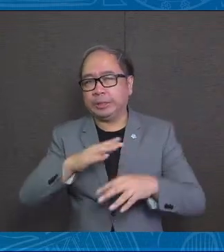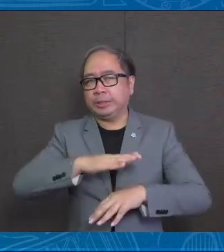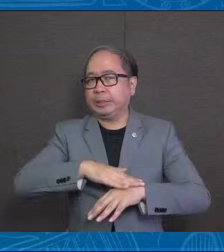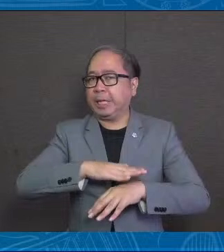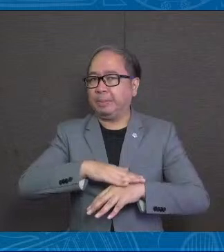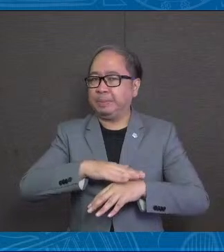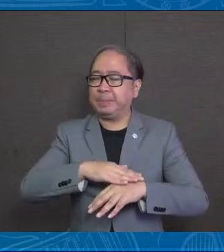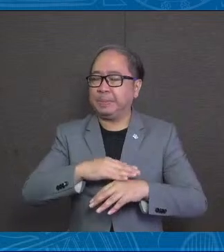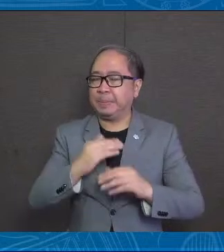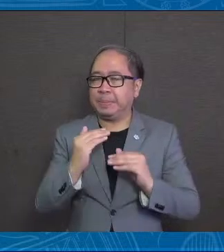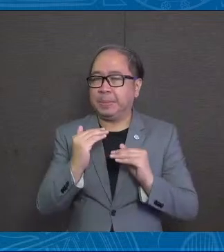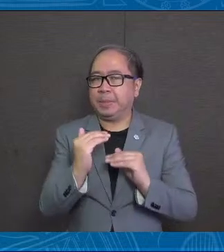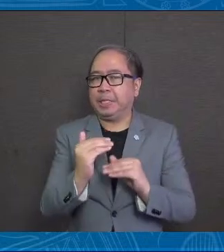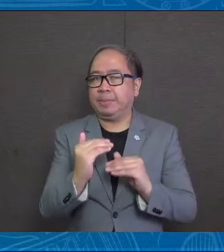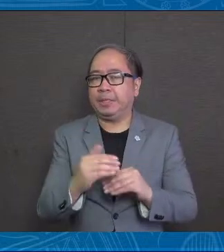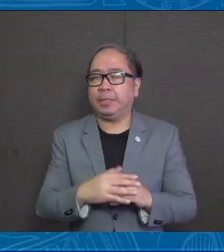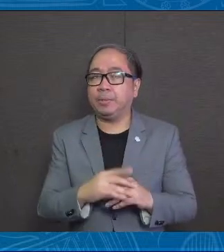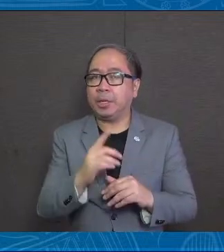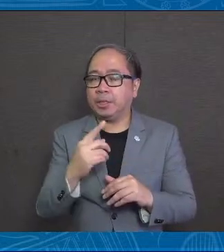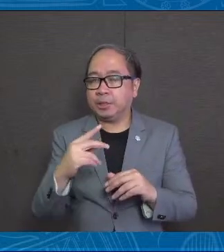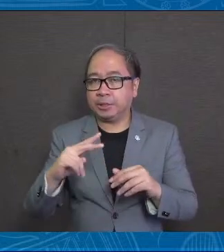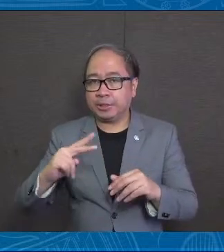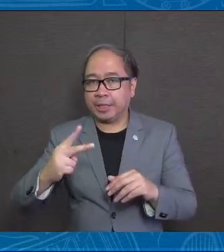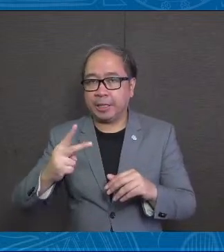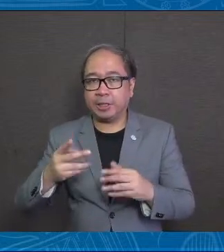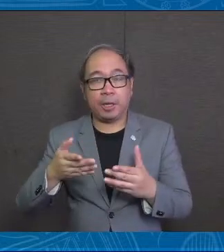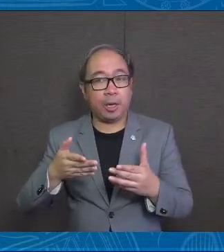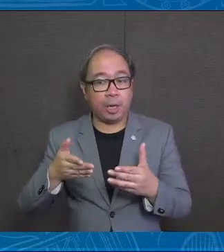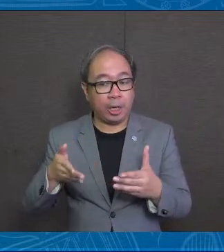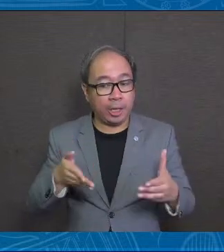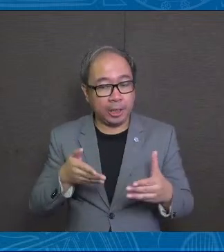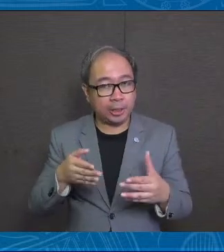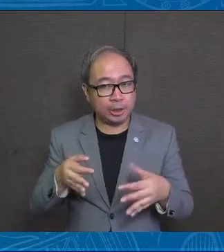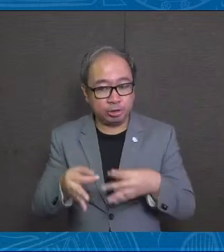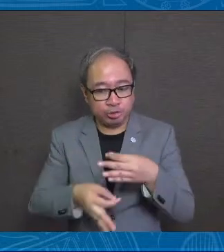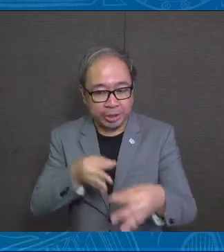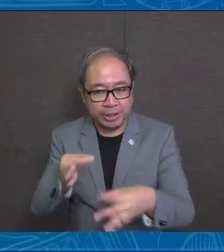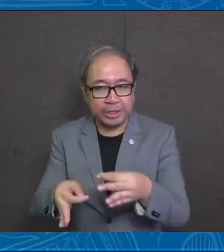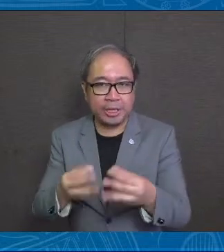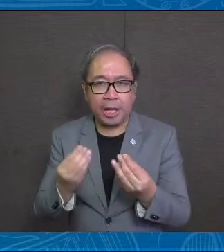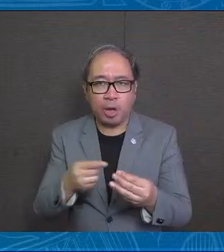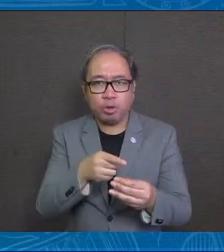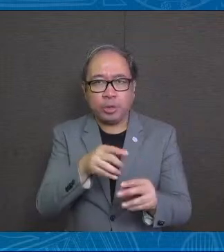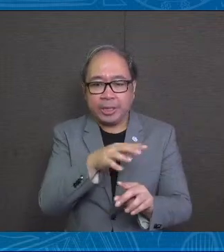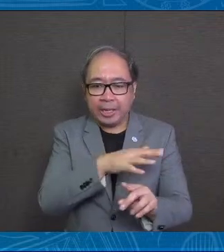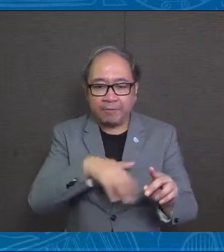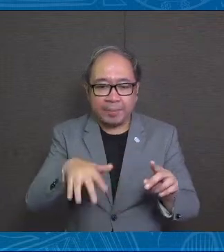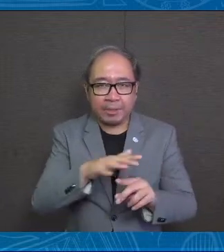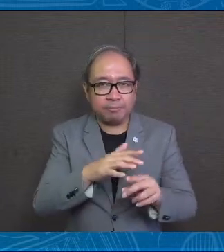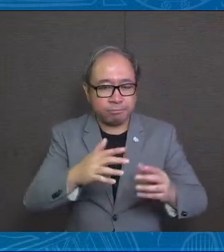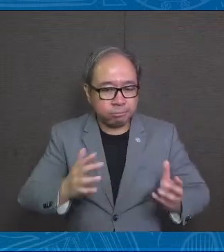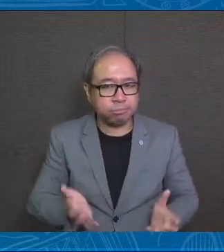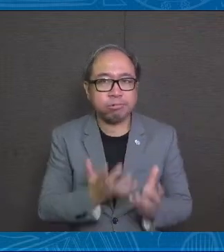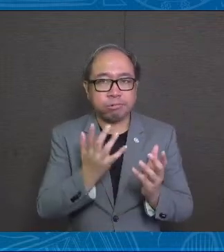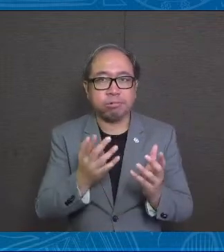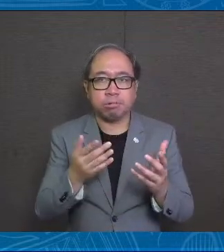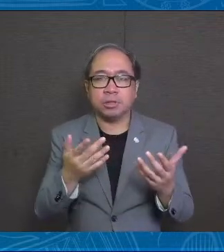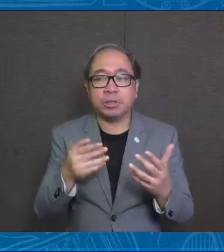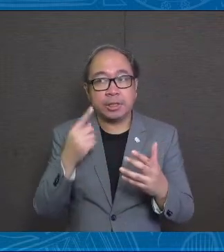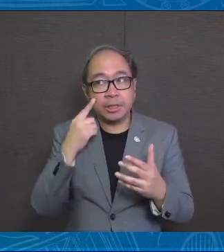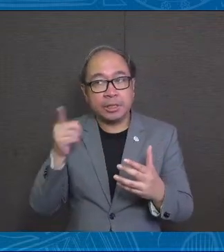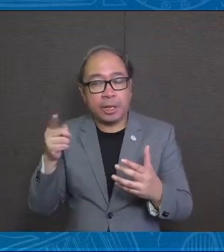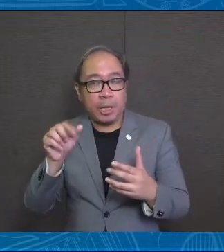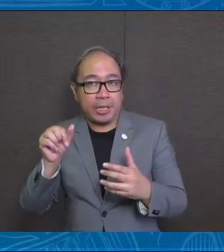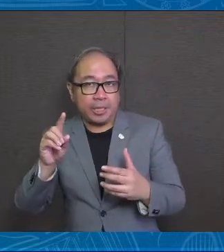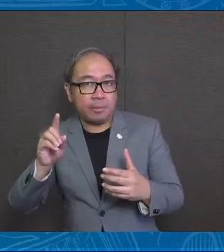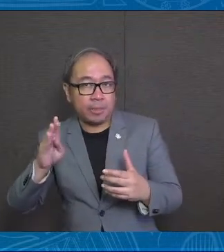limitation. The second strategy is enabling environment, and these are institutional reforms. And ADB and IFIs, we support through policy-based